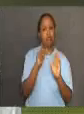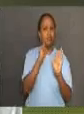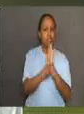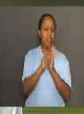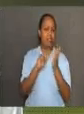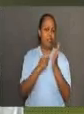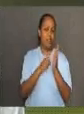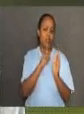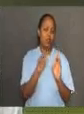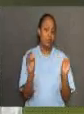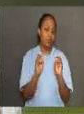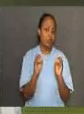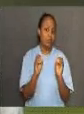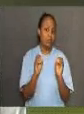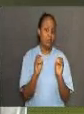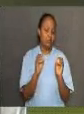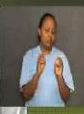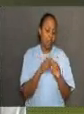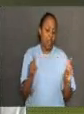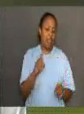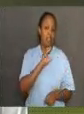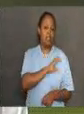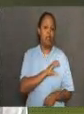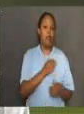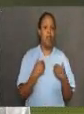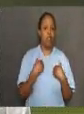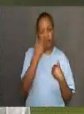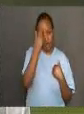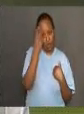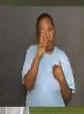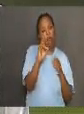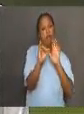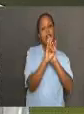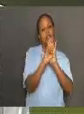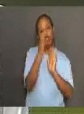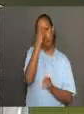on their specific characteristics or identities.